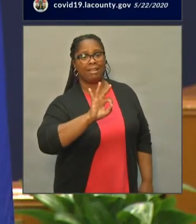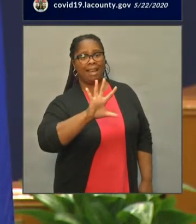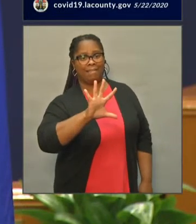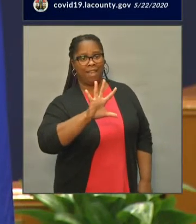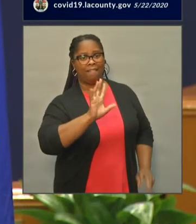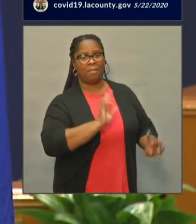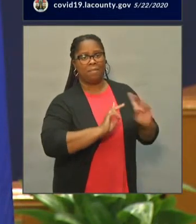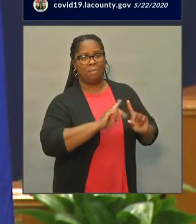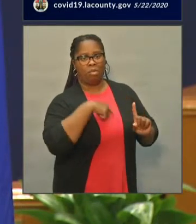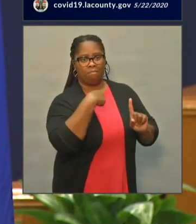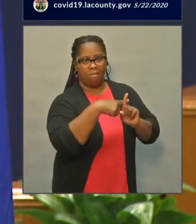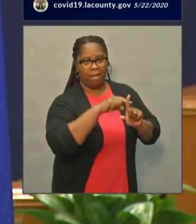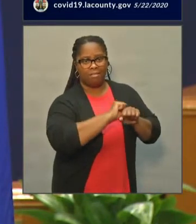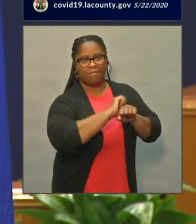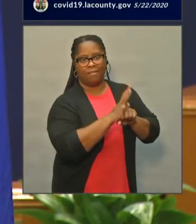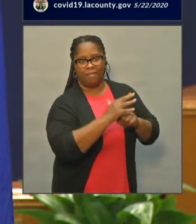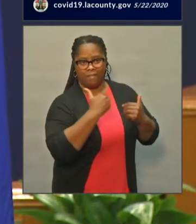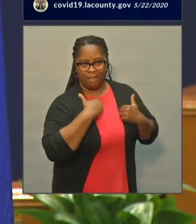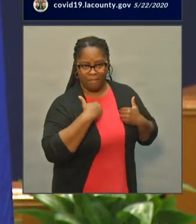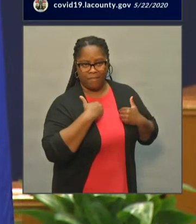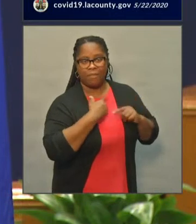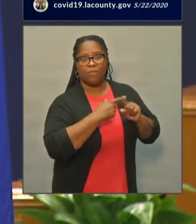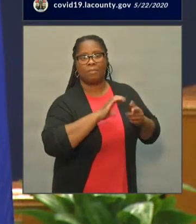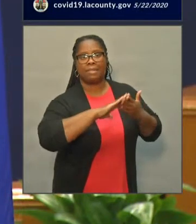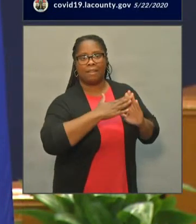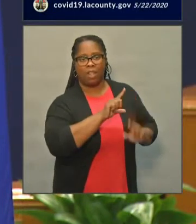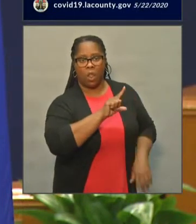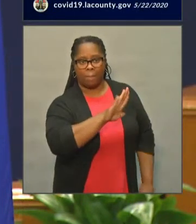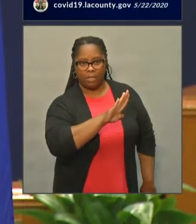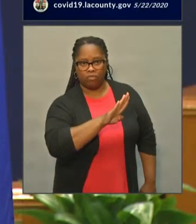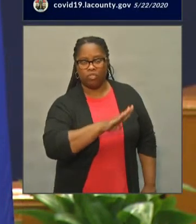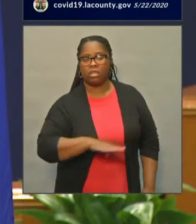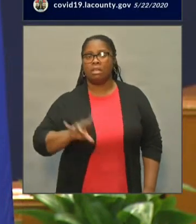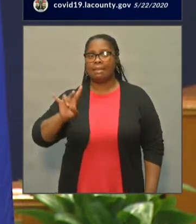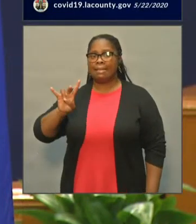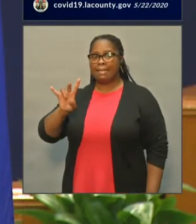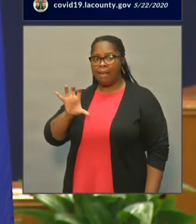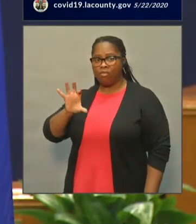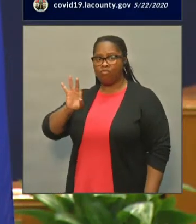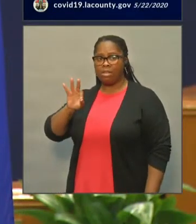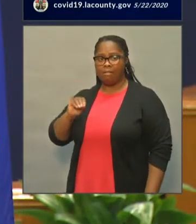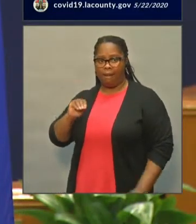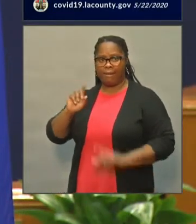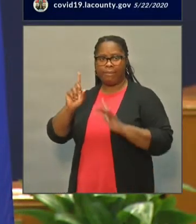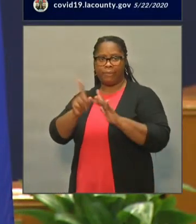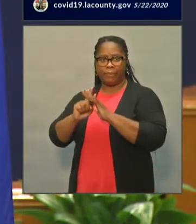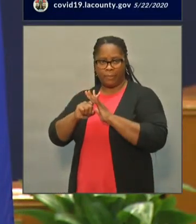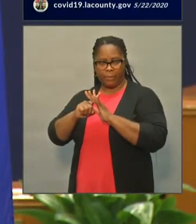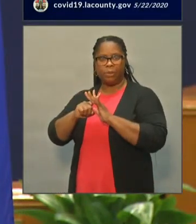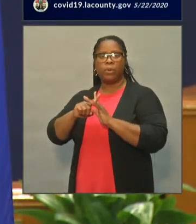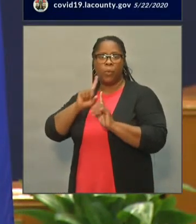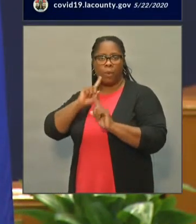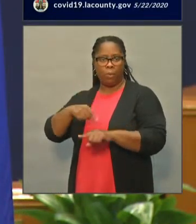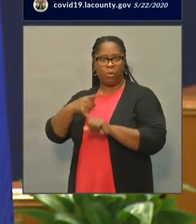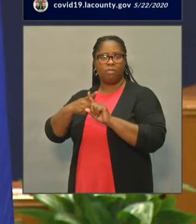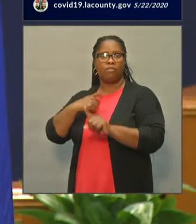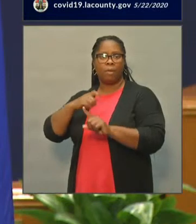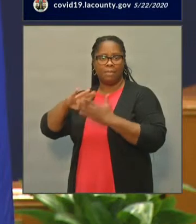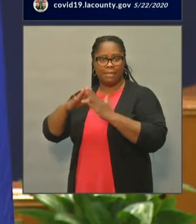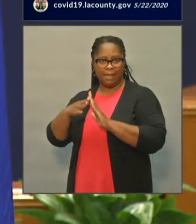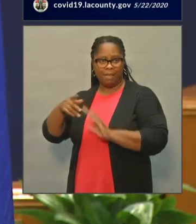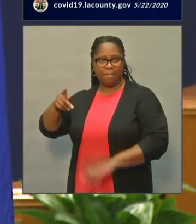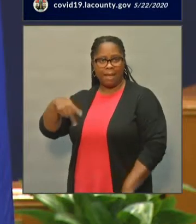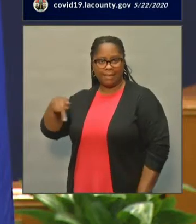1,495 total cases reported by the City of Long Beach and 790 total cases reported by the City of